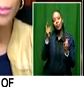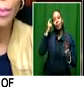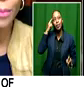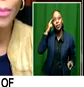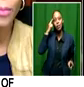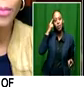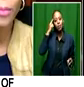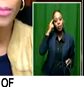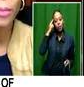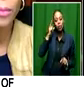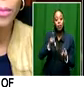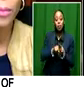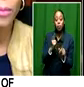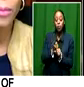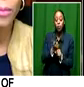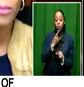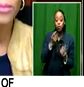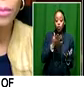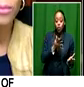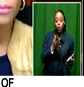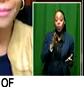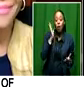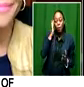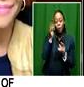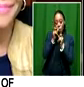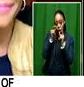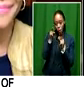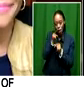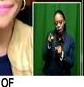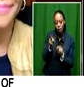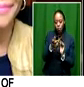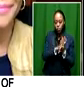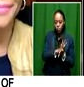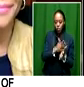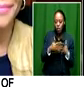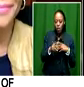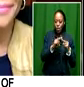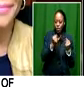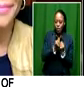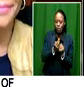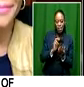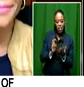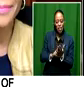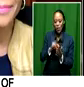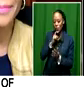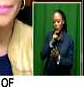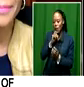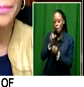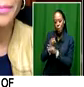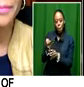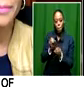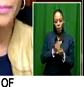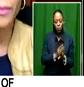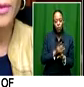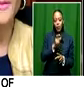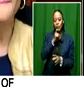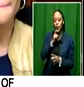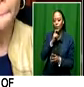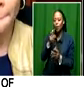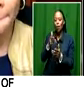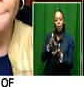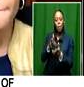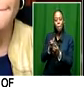at me, and it goes like this, and I know you know it very well. Destroying any nation does not require the use of atomic bombs or the use of